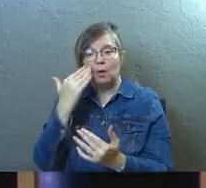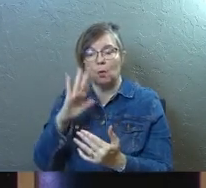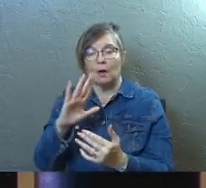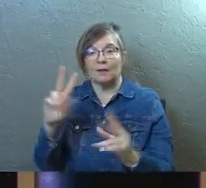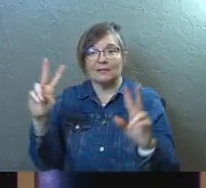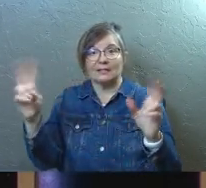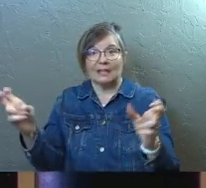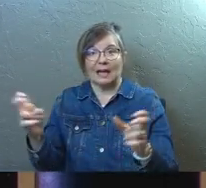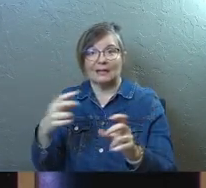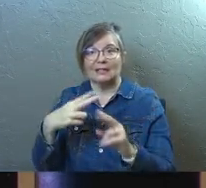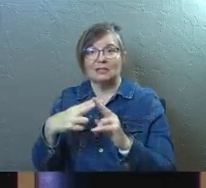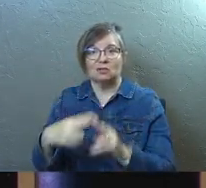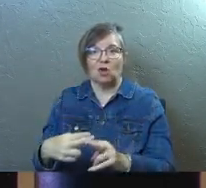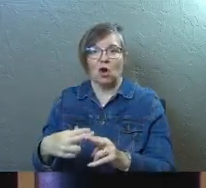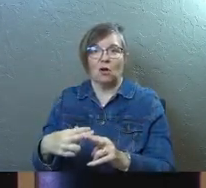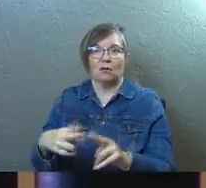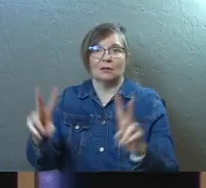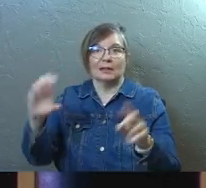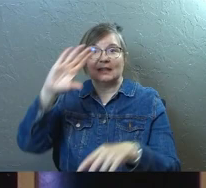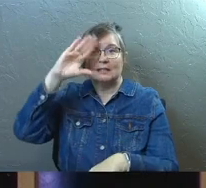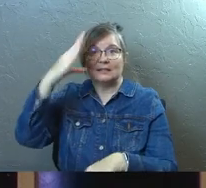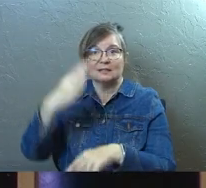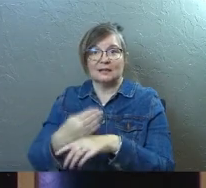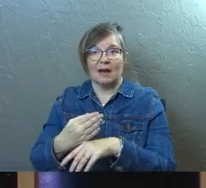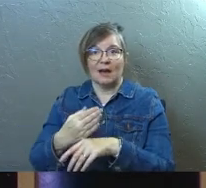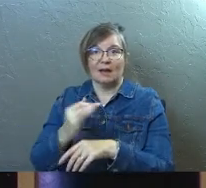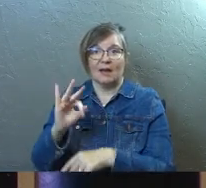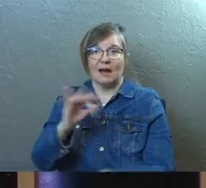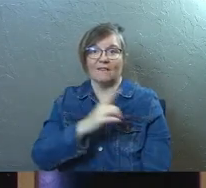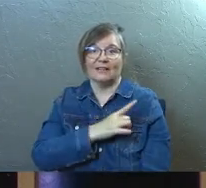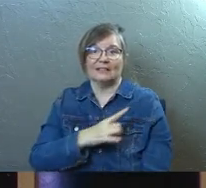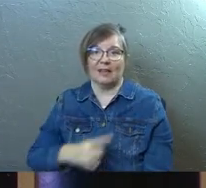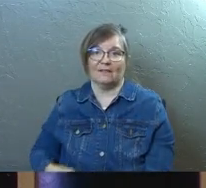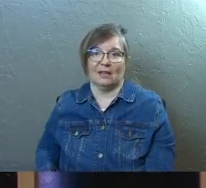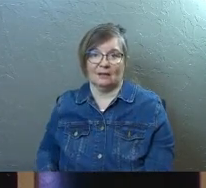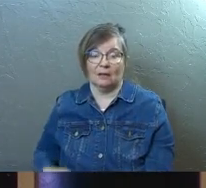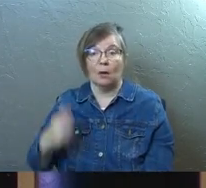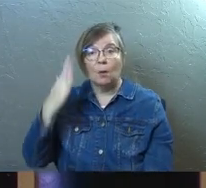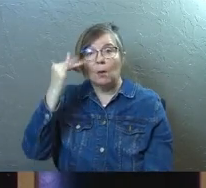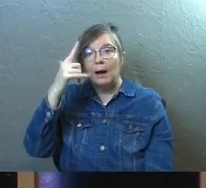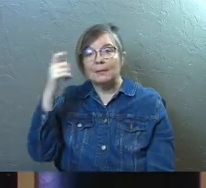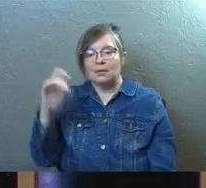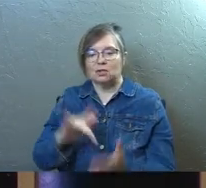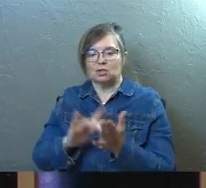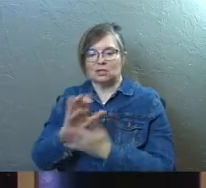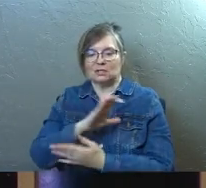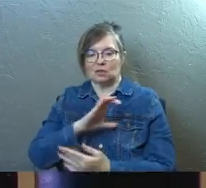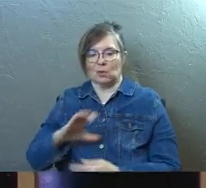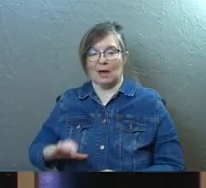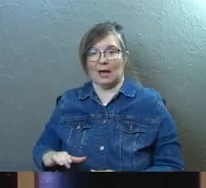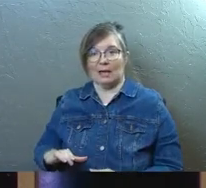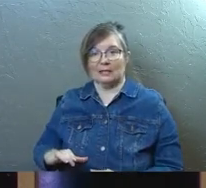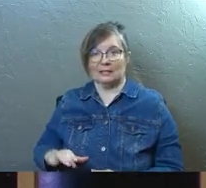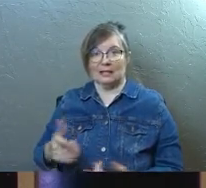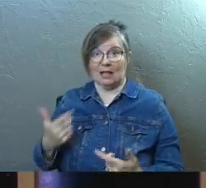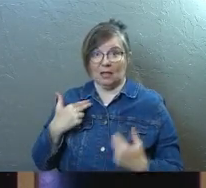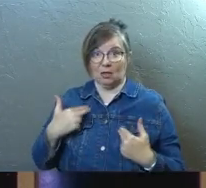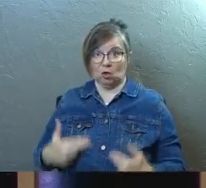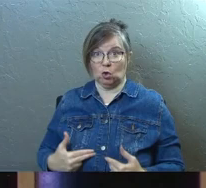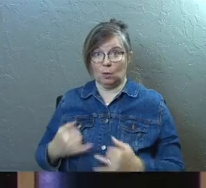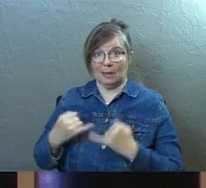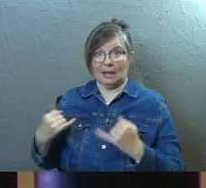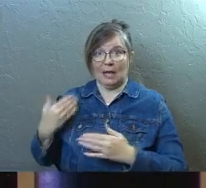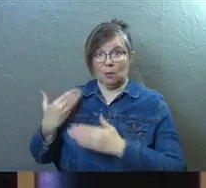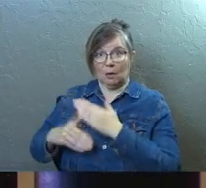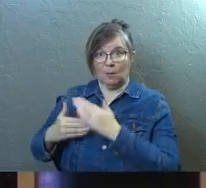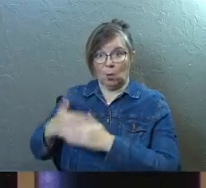one of his titles is he is the Son of David. The Son of David because Jesus Christ in the human line, he